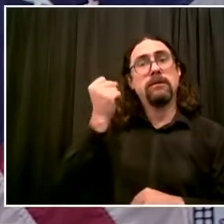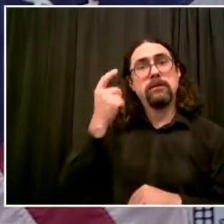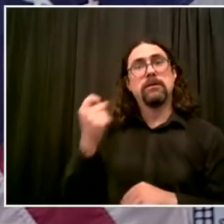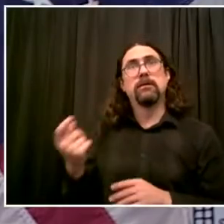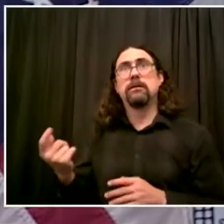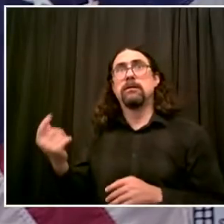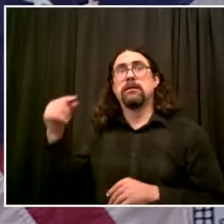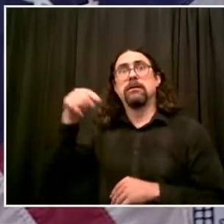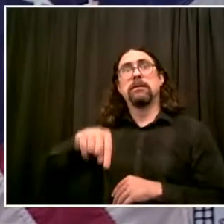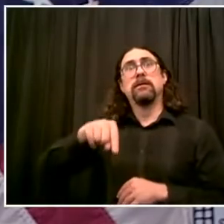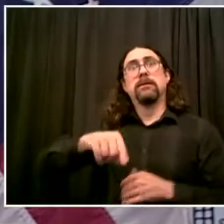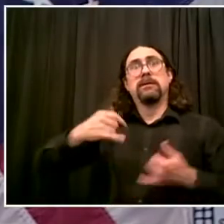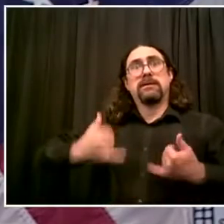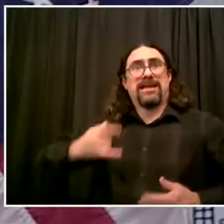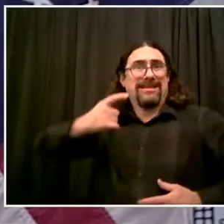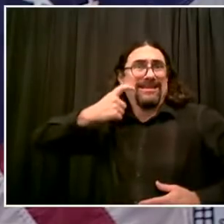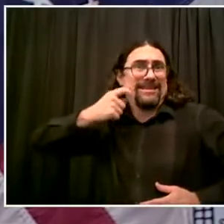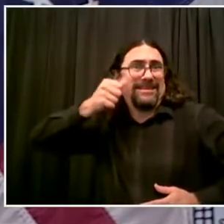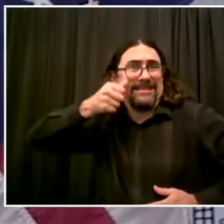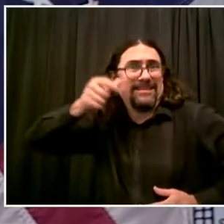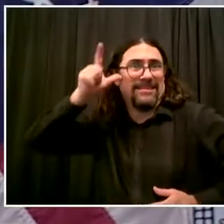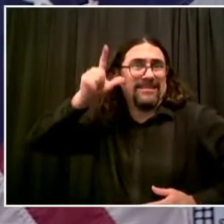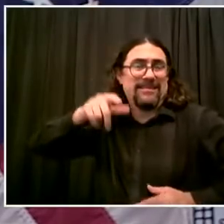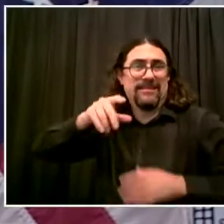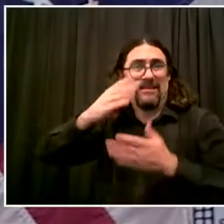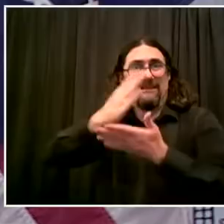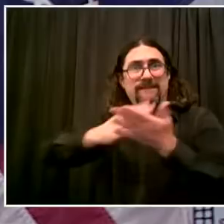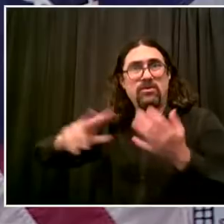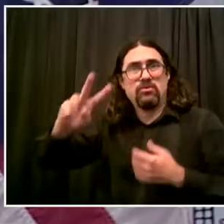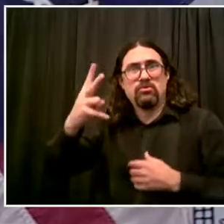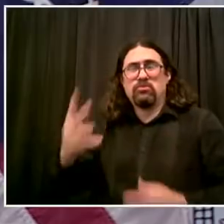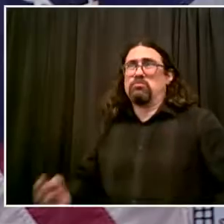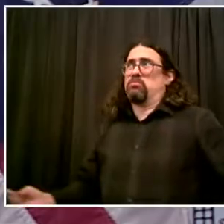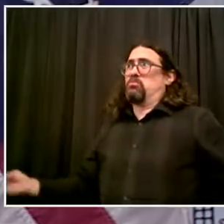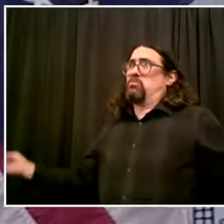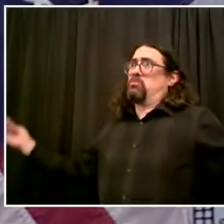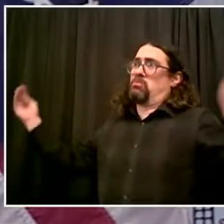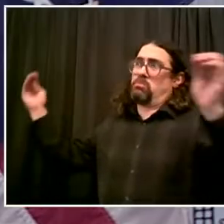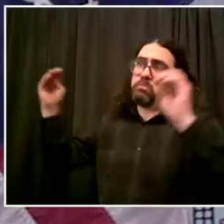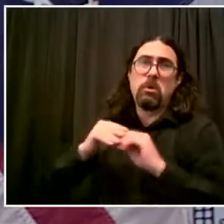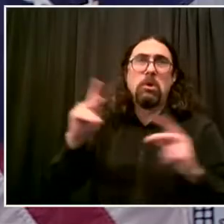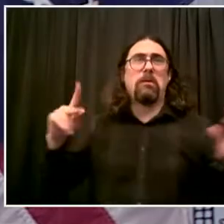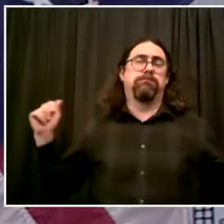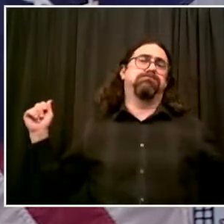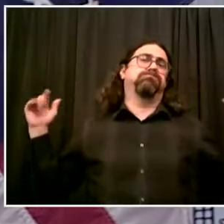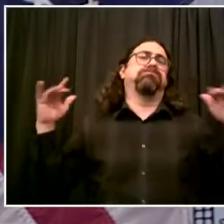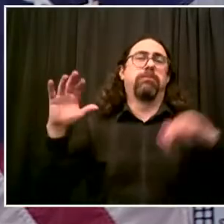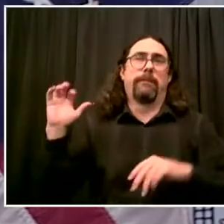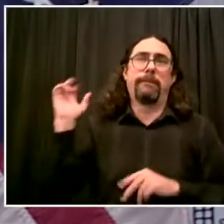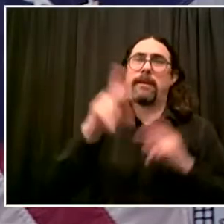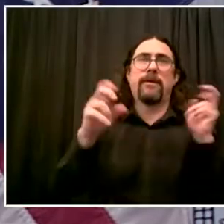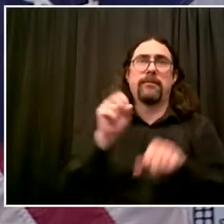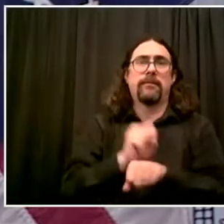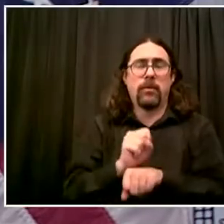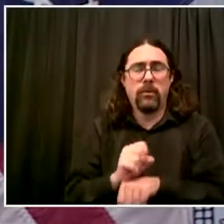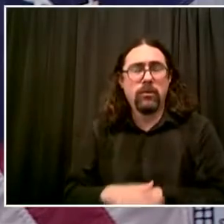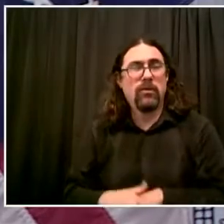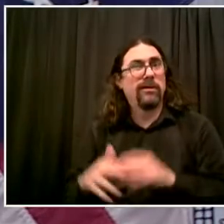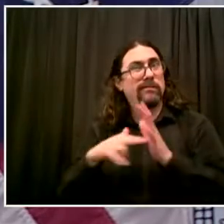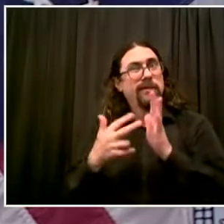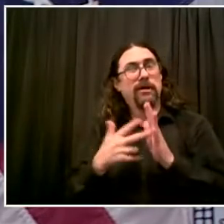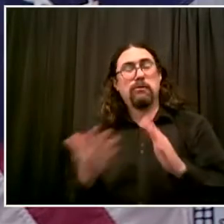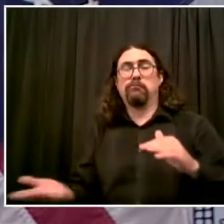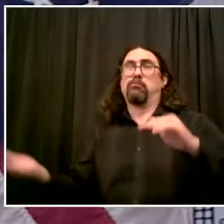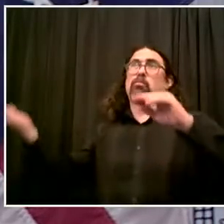it has the potential to be much, much bigger in terms of number of people. So, we've been trying to be deliberate about each move, the